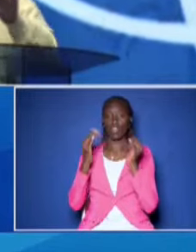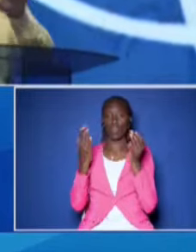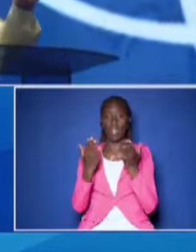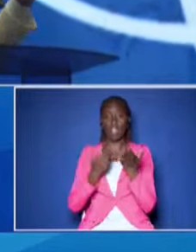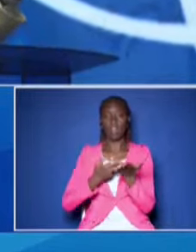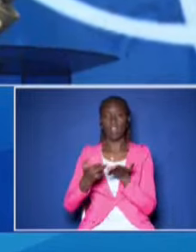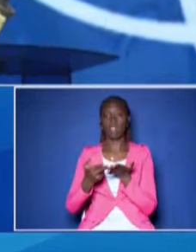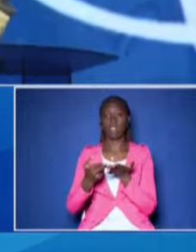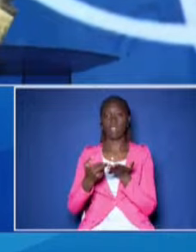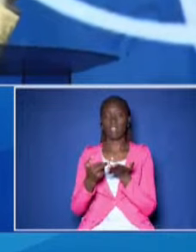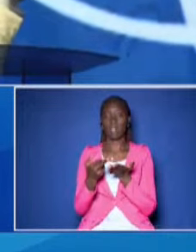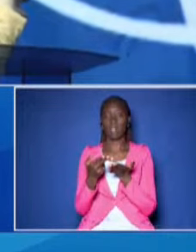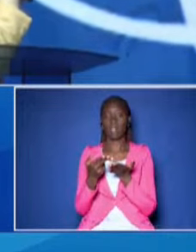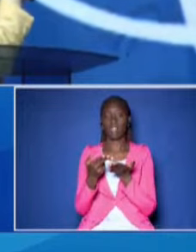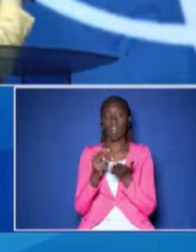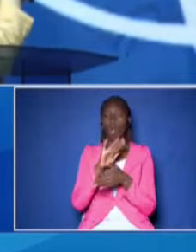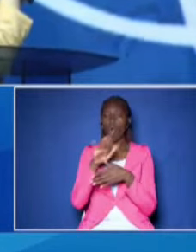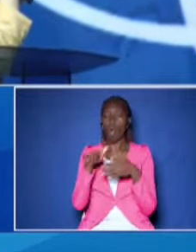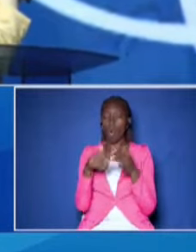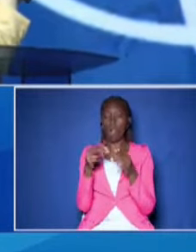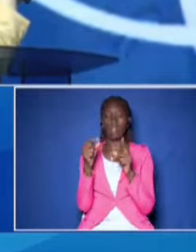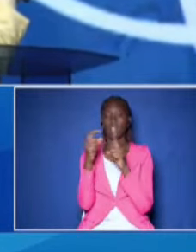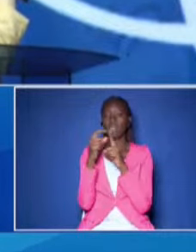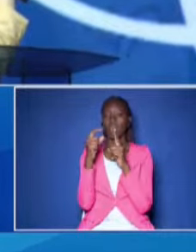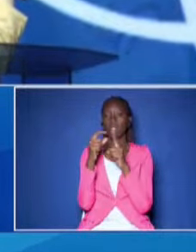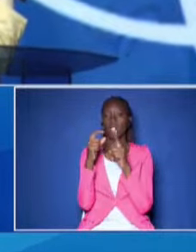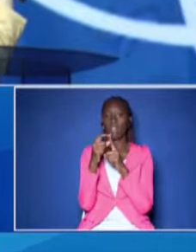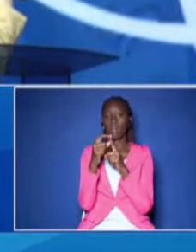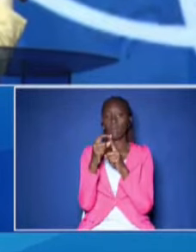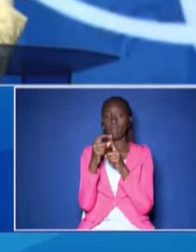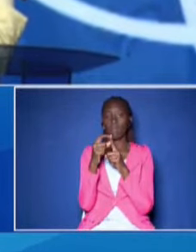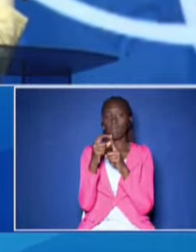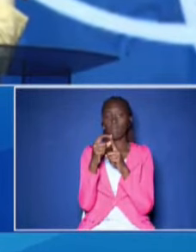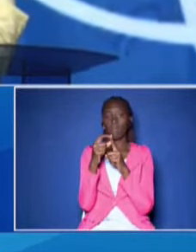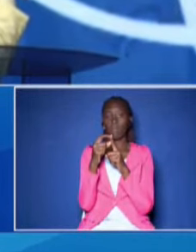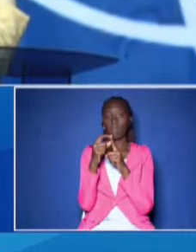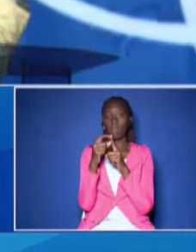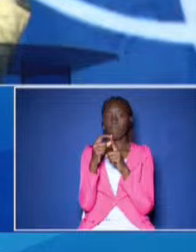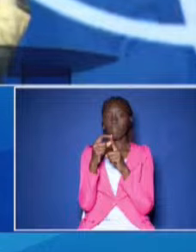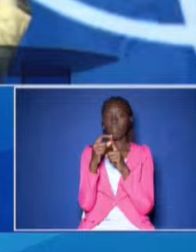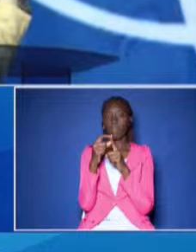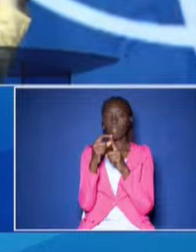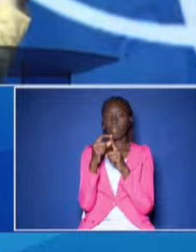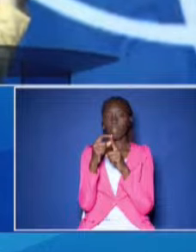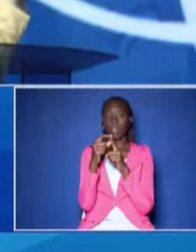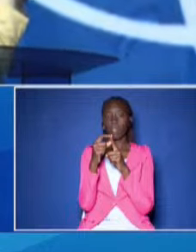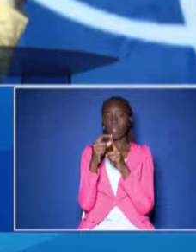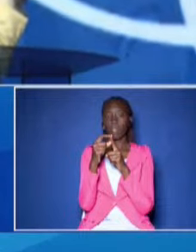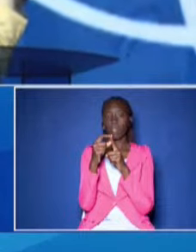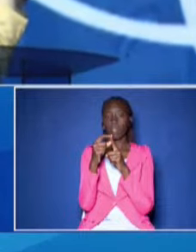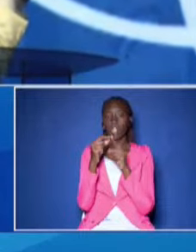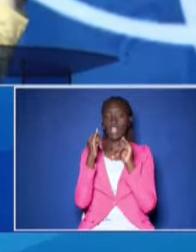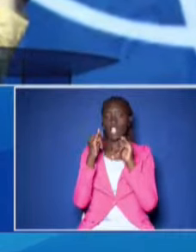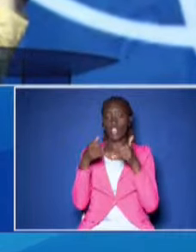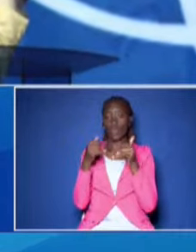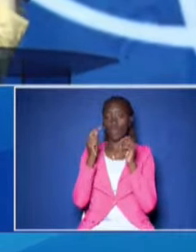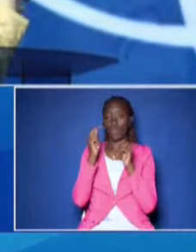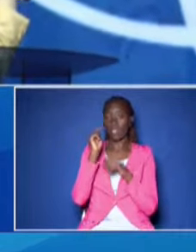righteousness all scripture all scripture and New